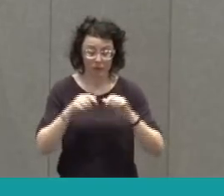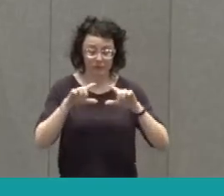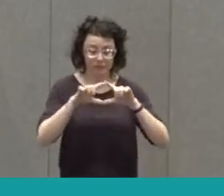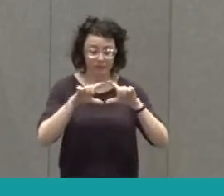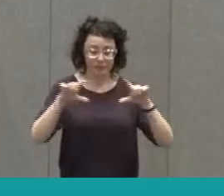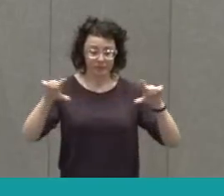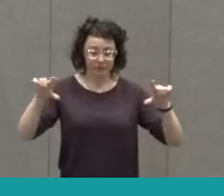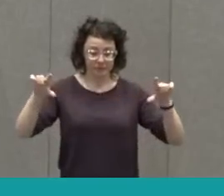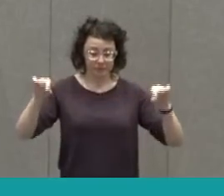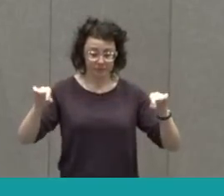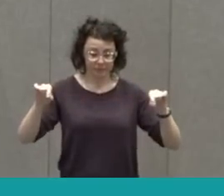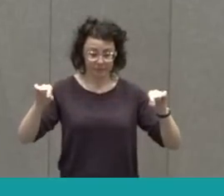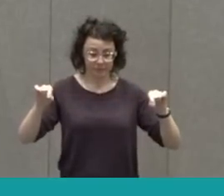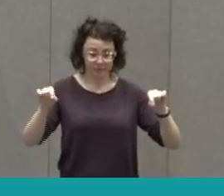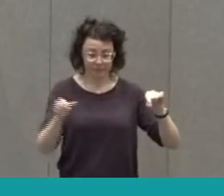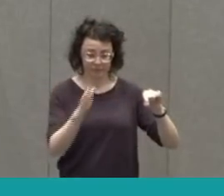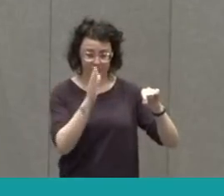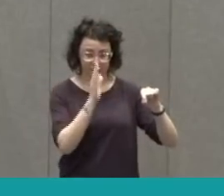color in 2 of them.